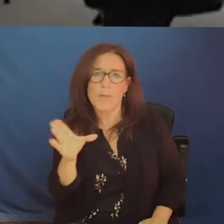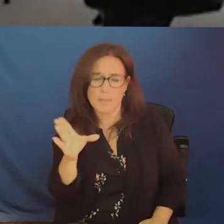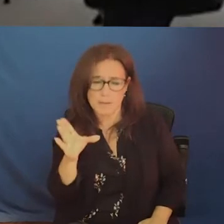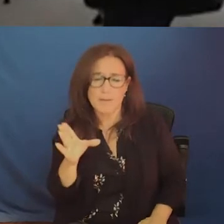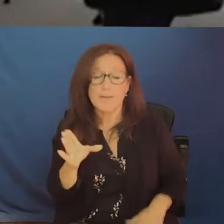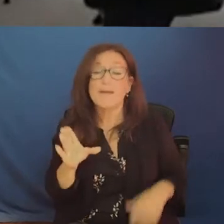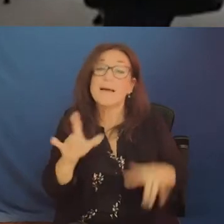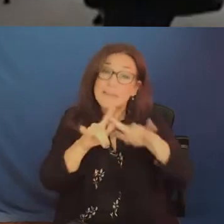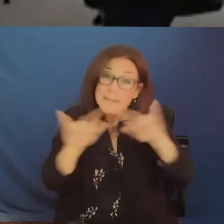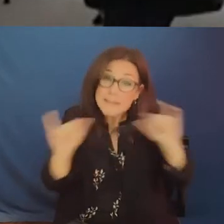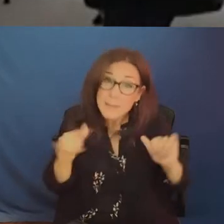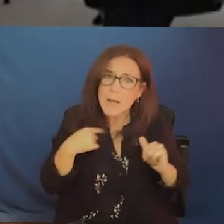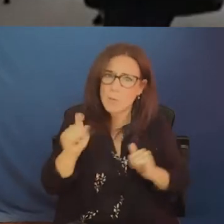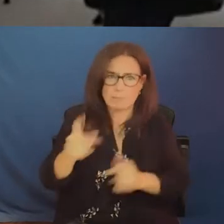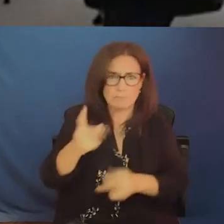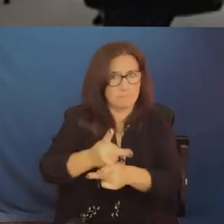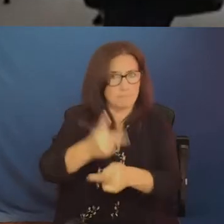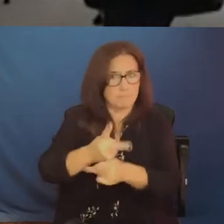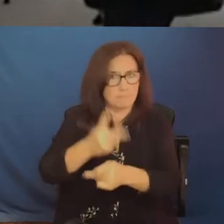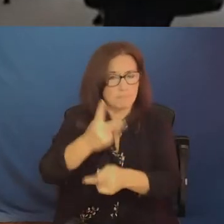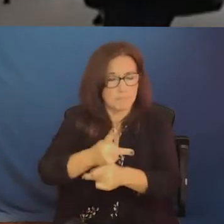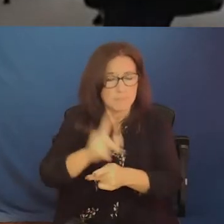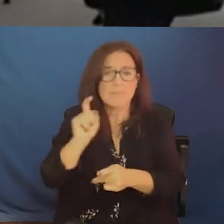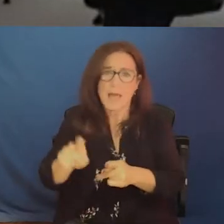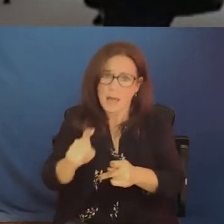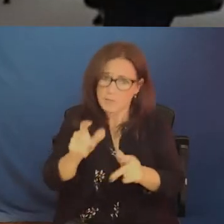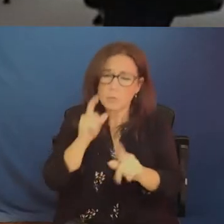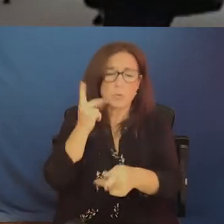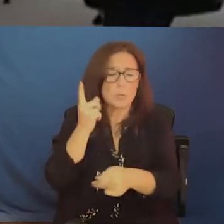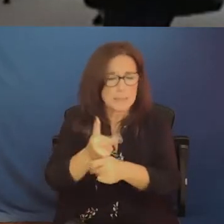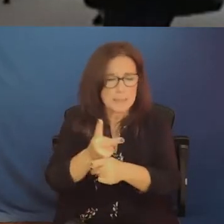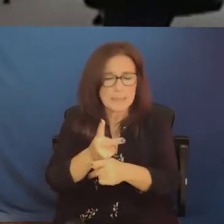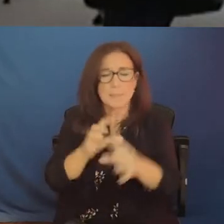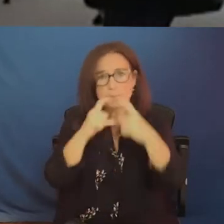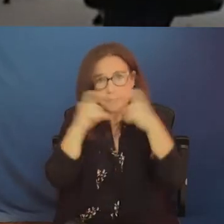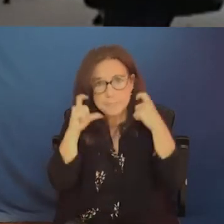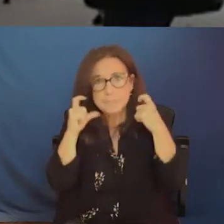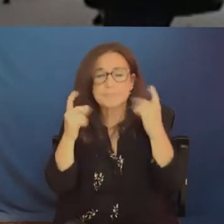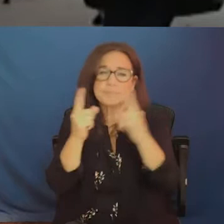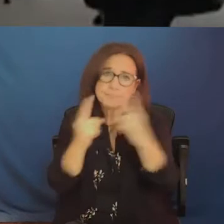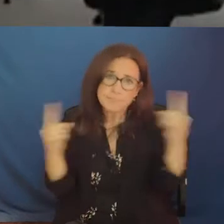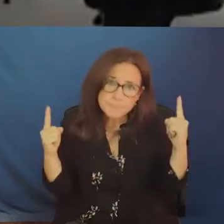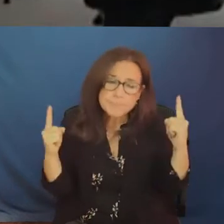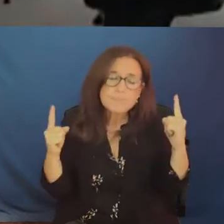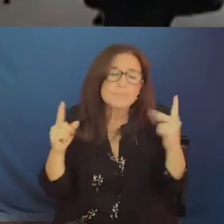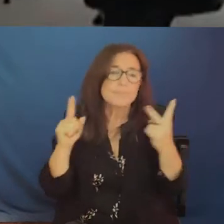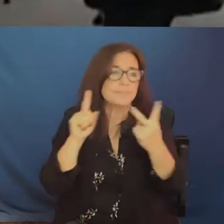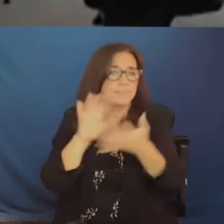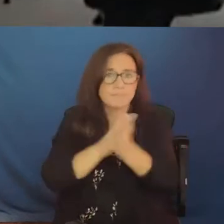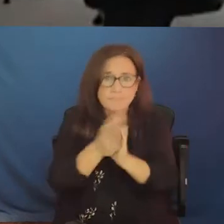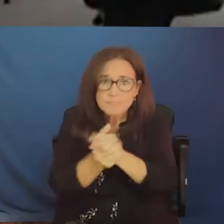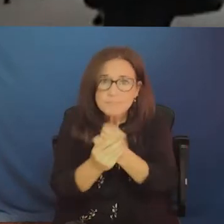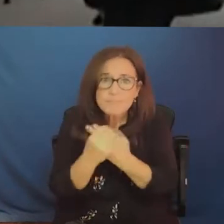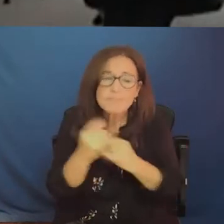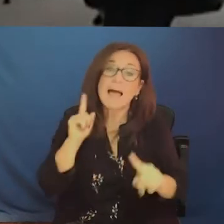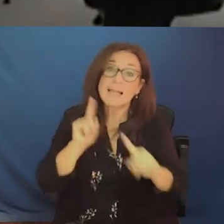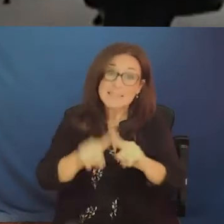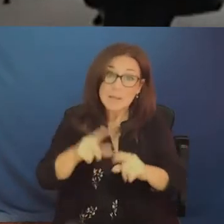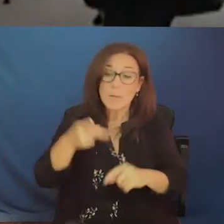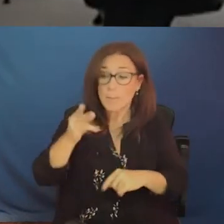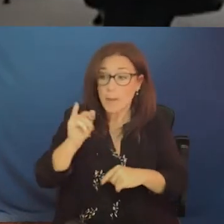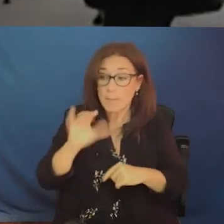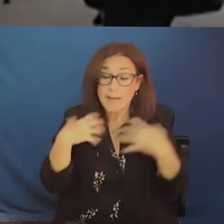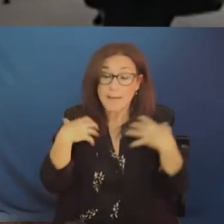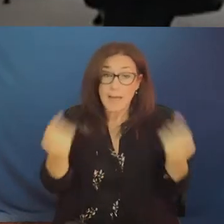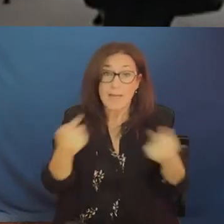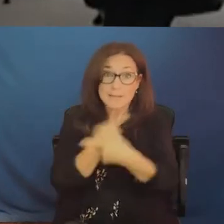our guard down and continue to practice health and safety protocols until we are told to stop by public health. I